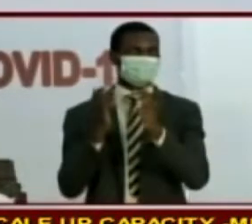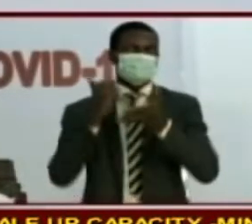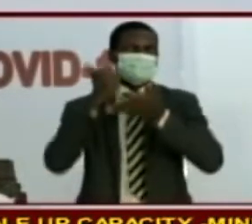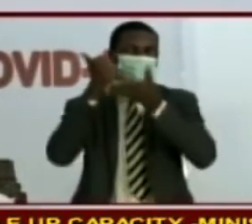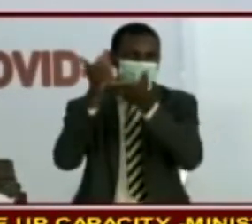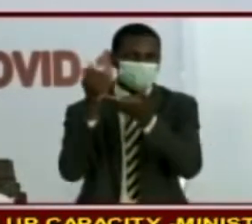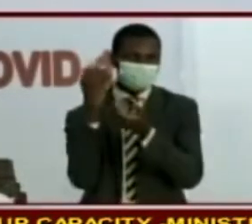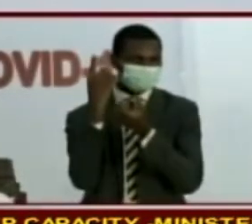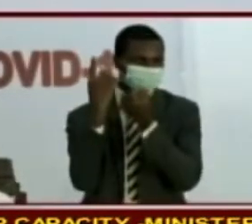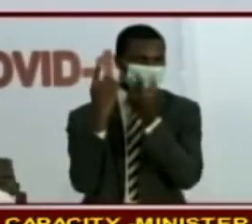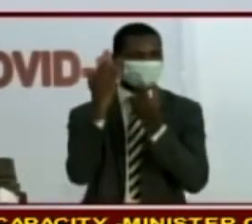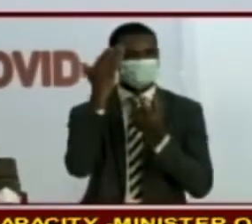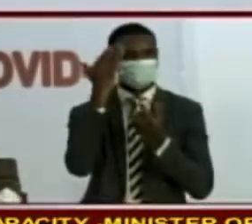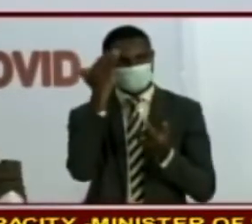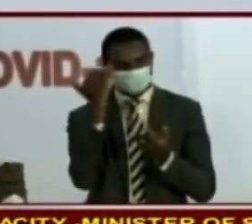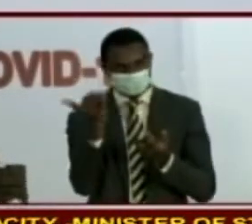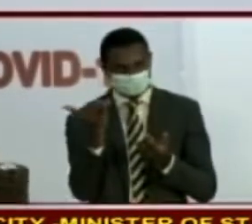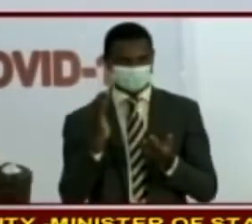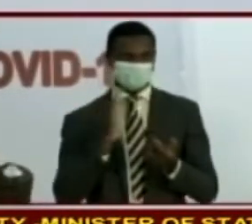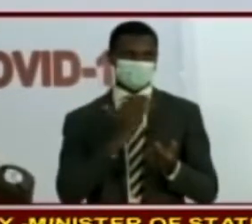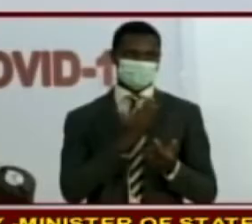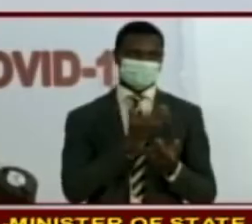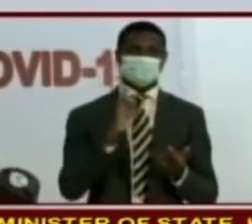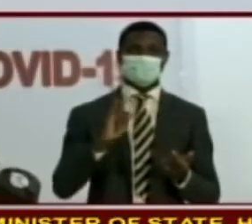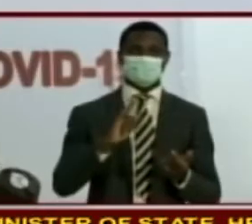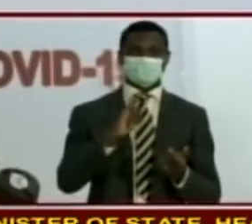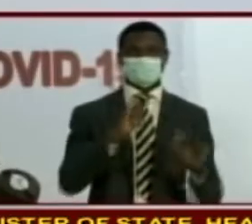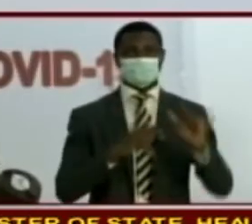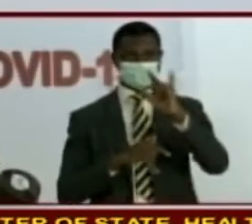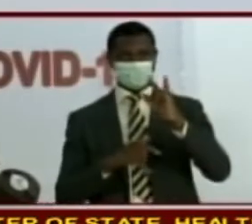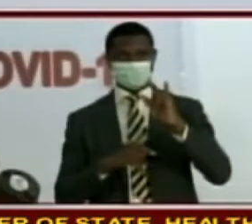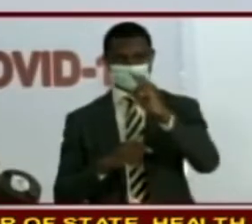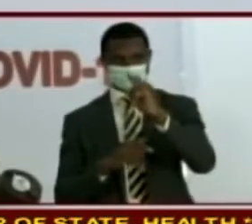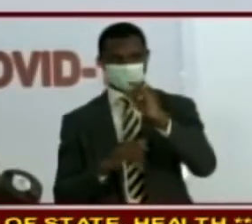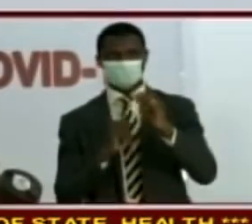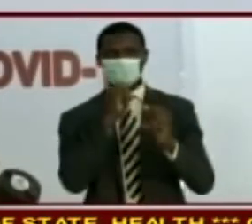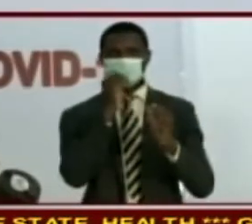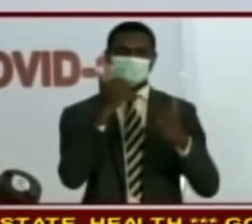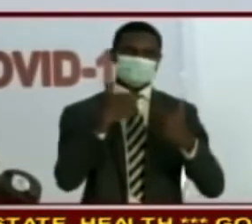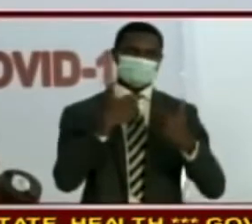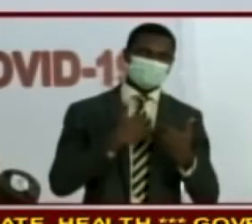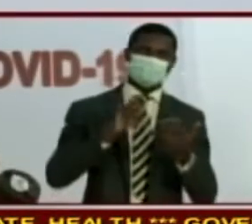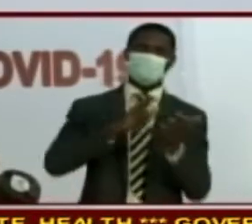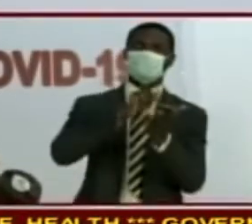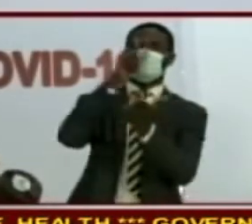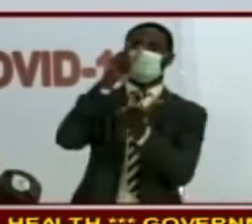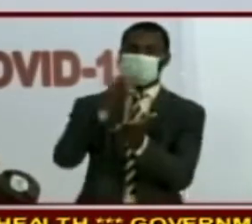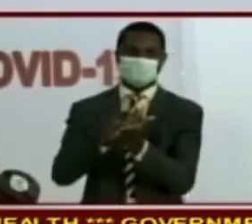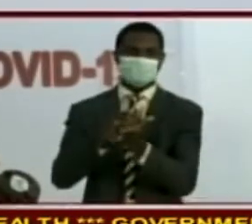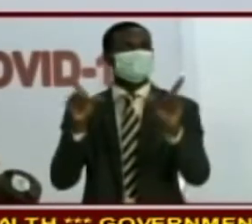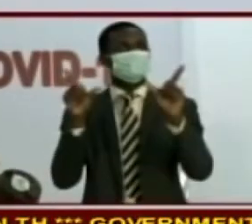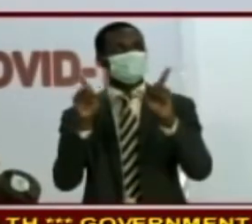why Air Peace was not being given landing clearance. And